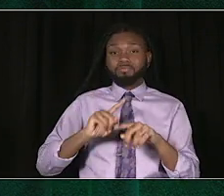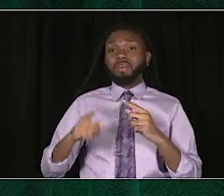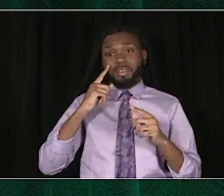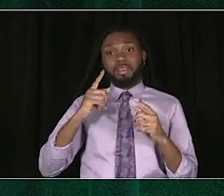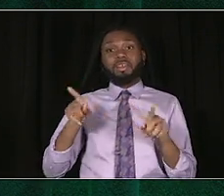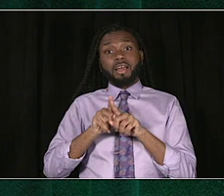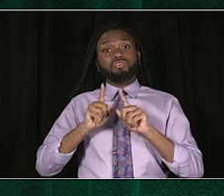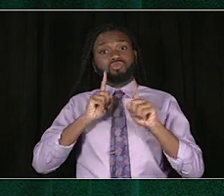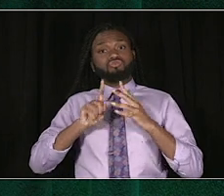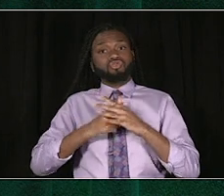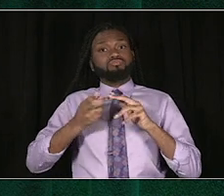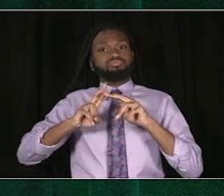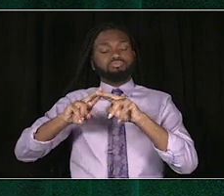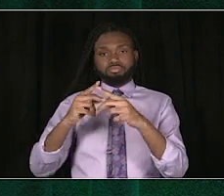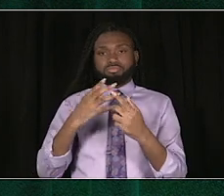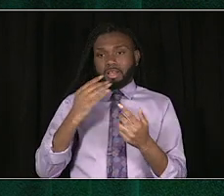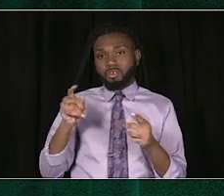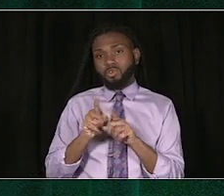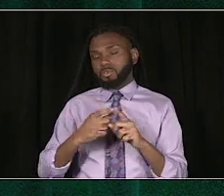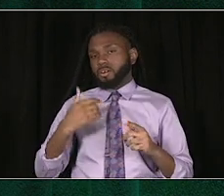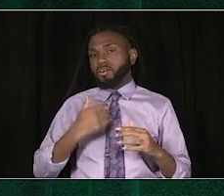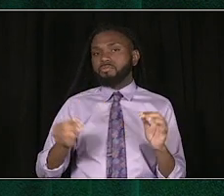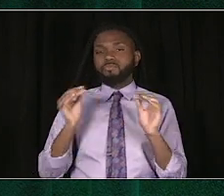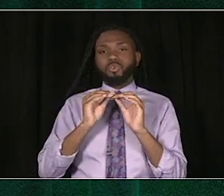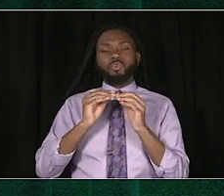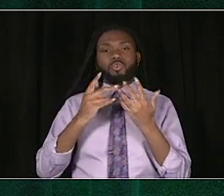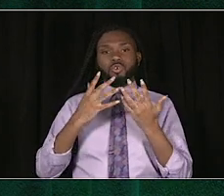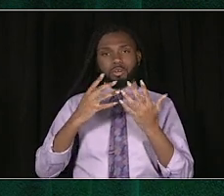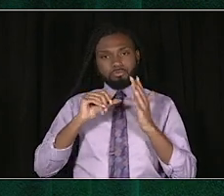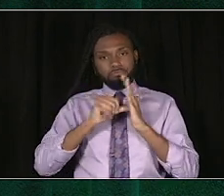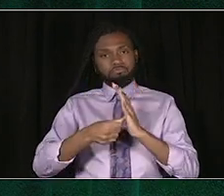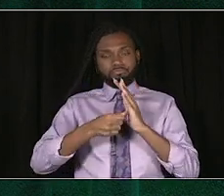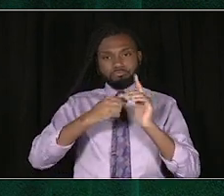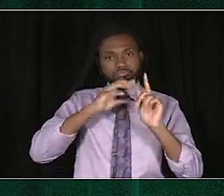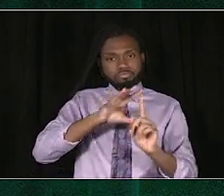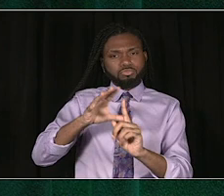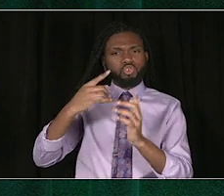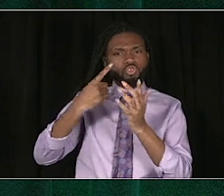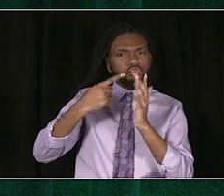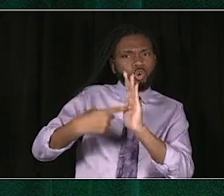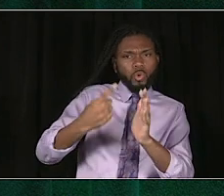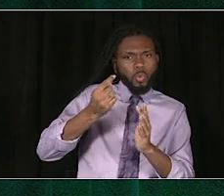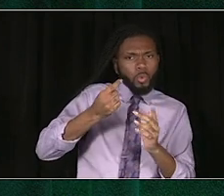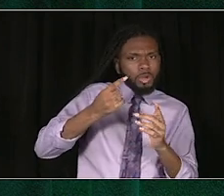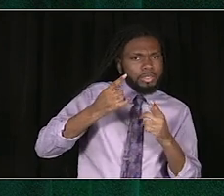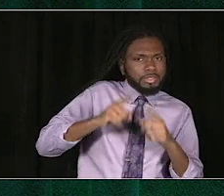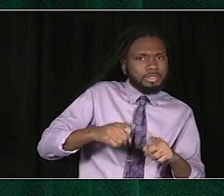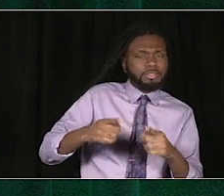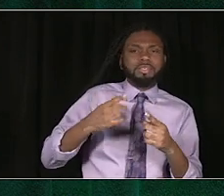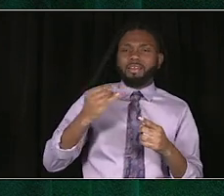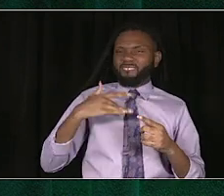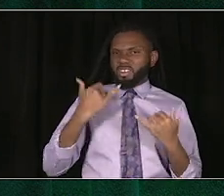conversation moves forward, as there is more of an amplification of what it is, and I think people are talking about it